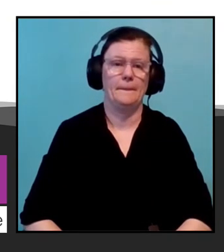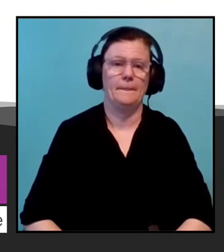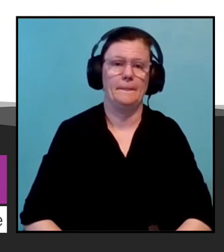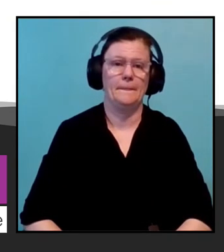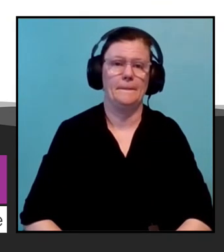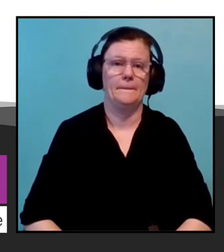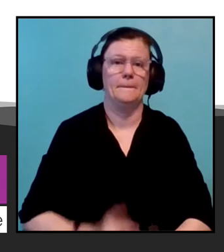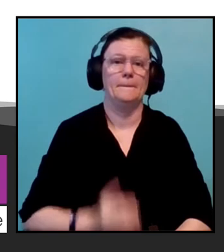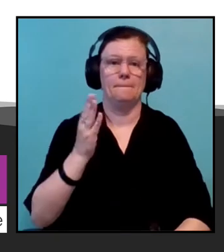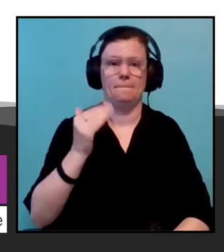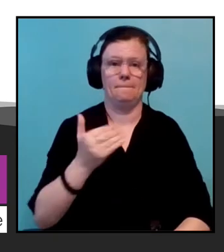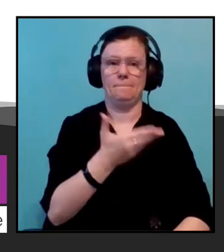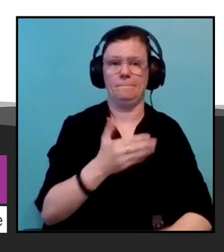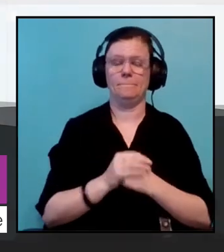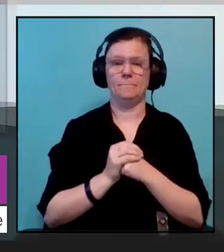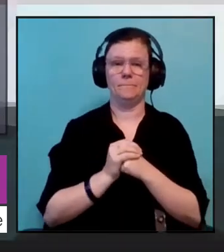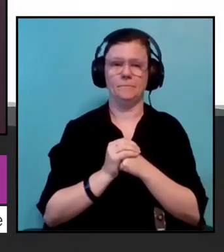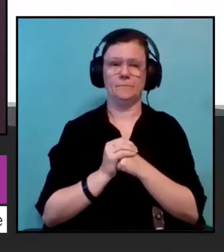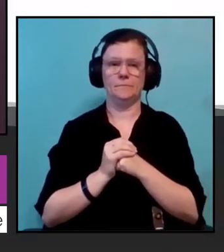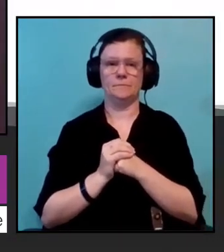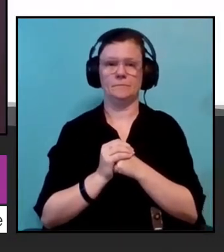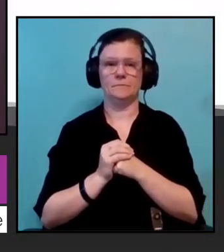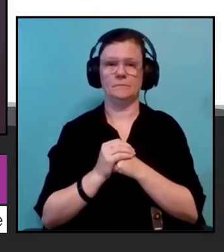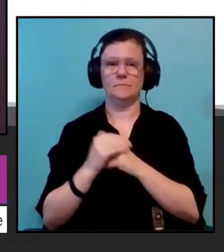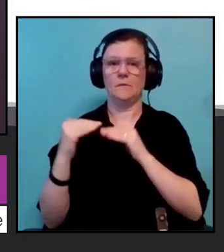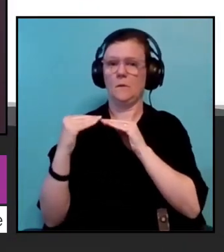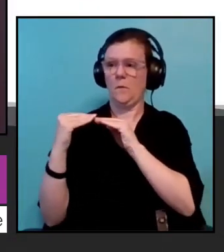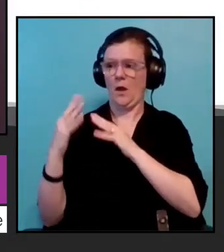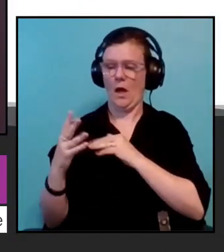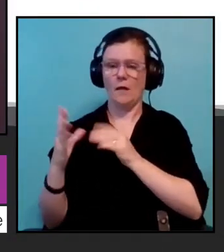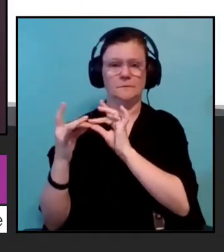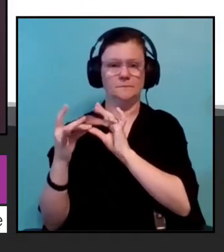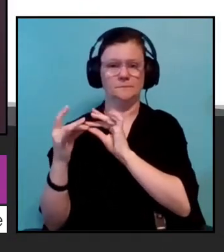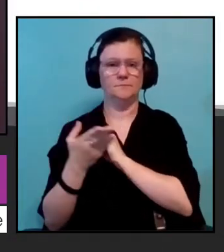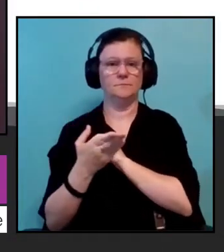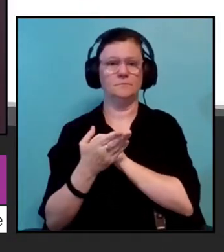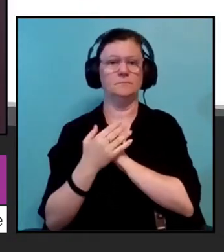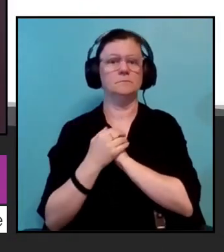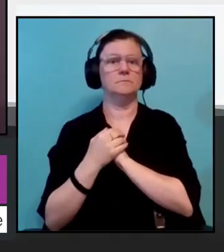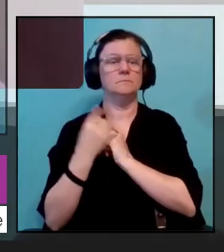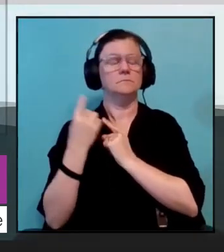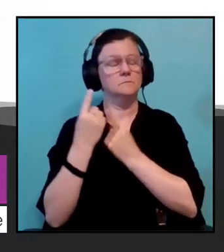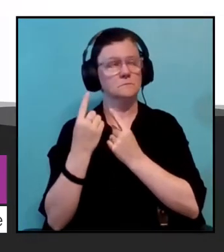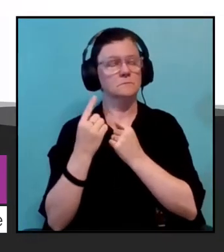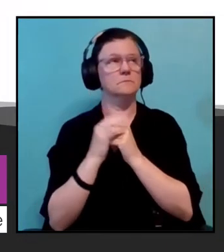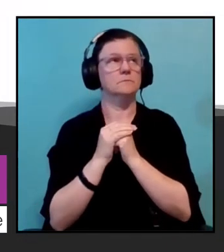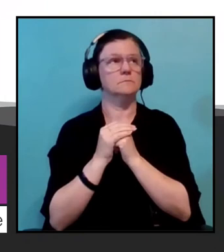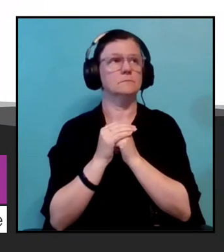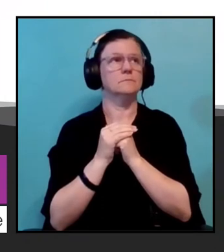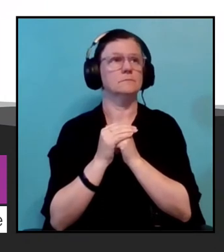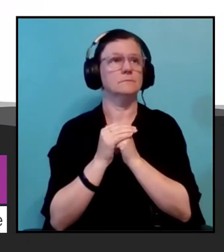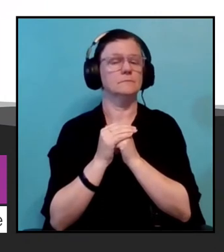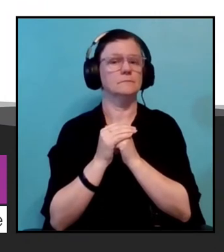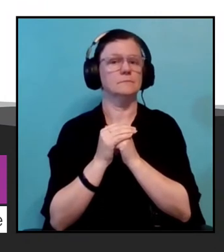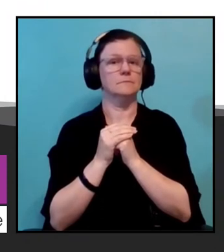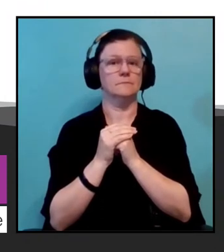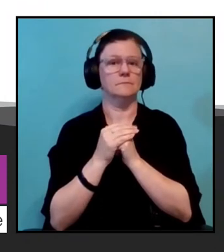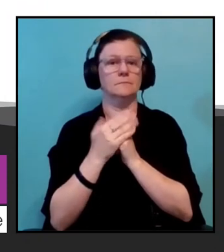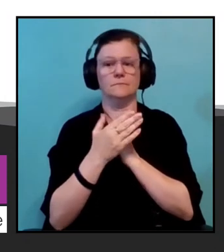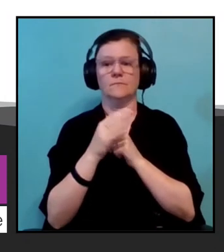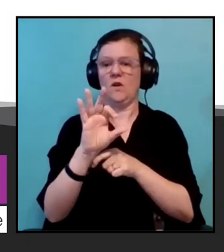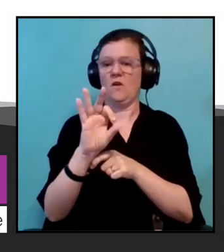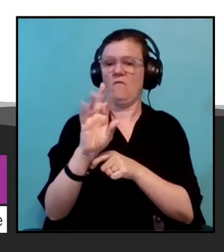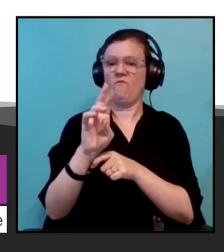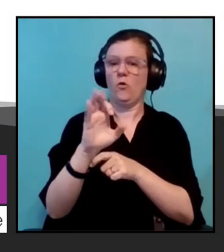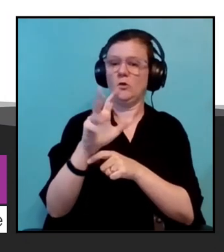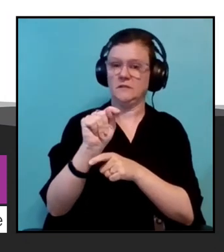As our co-fellows kind of talked about, we thought a lot about the Fulton Street